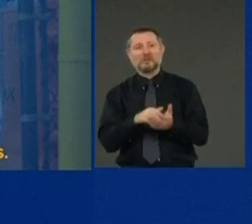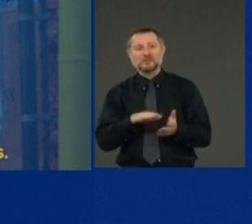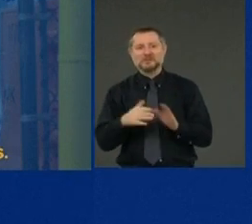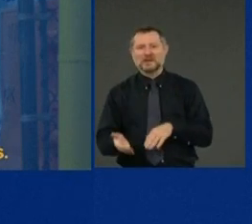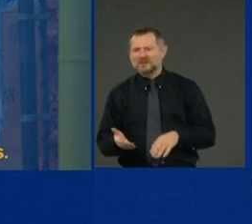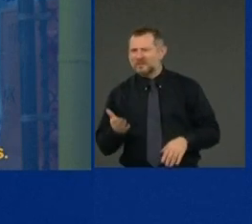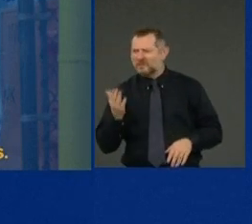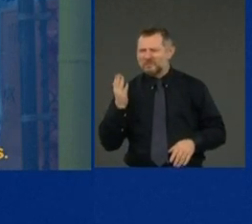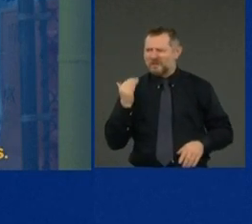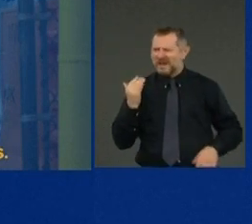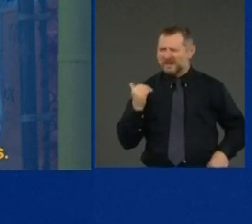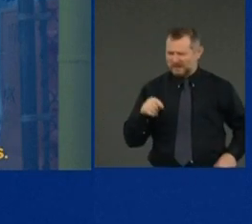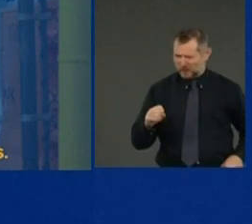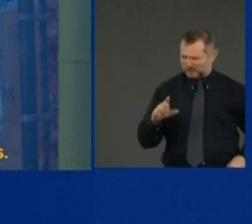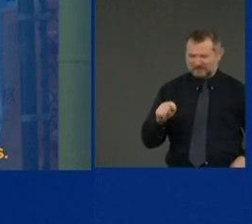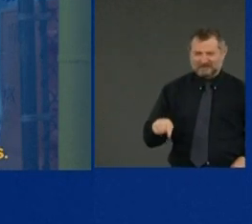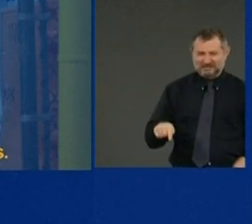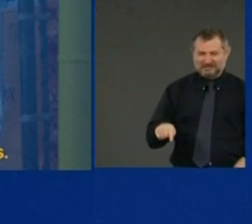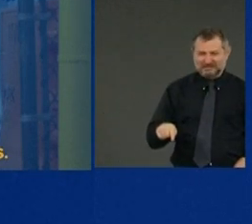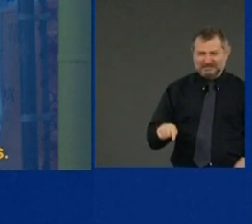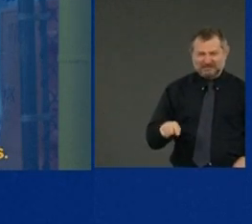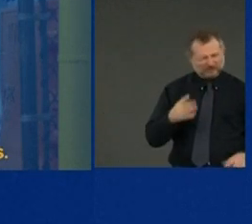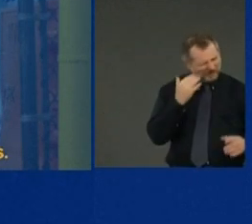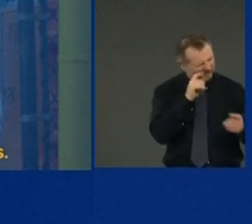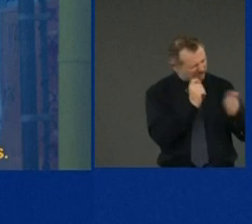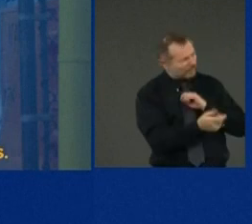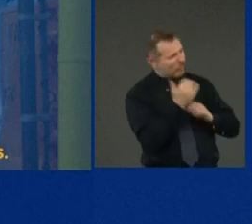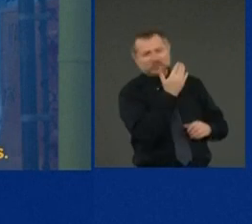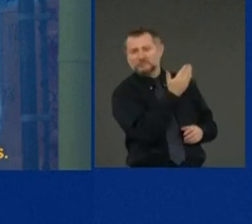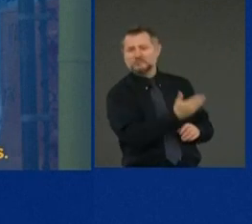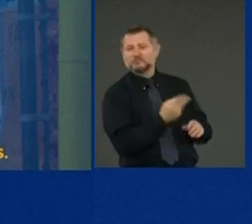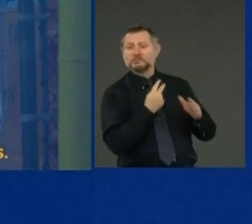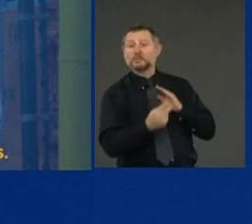Why did the projection change? They'll say on Fox TV,